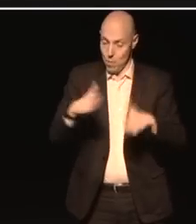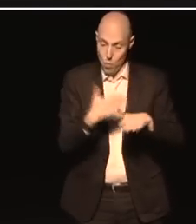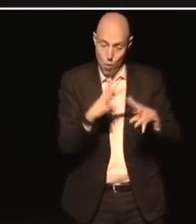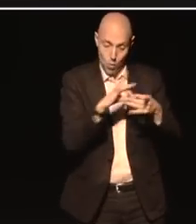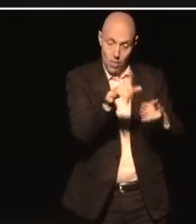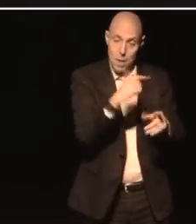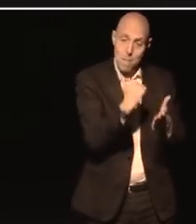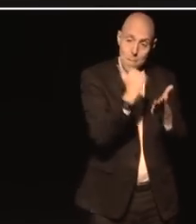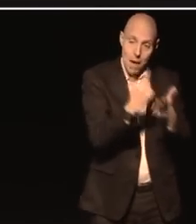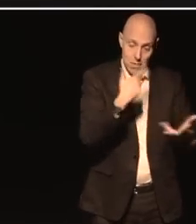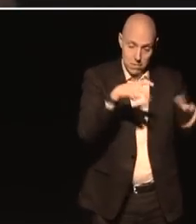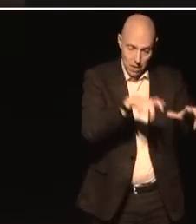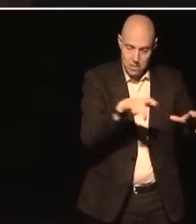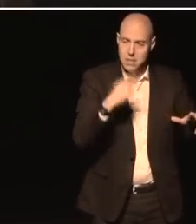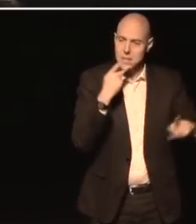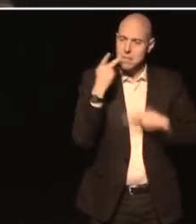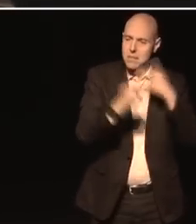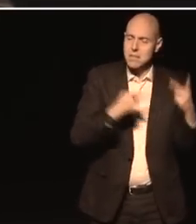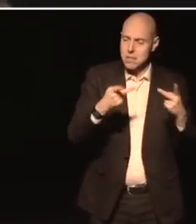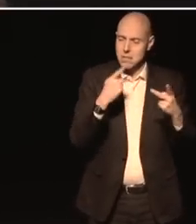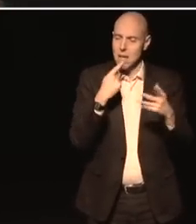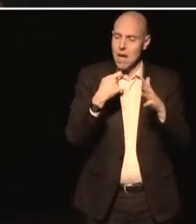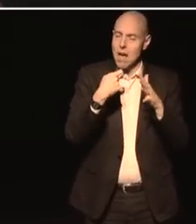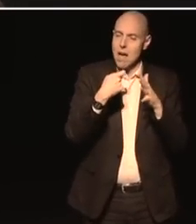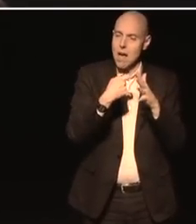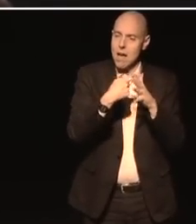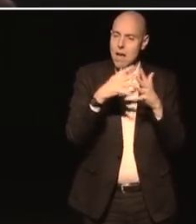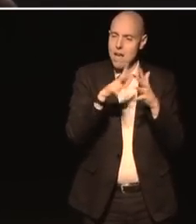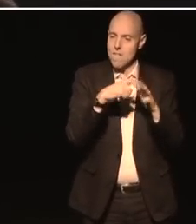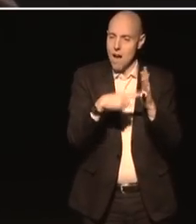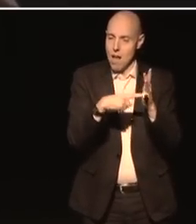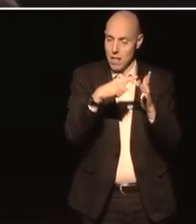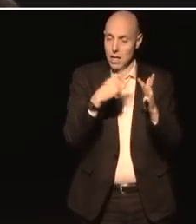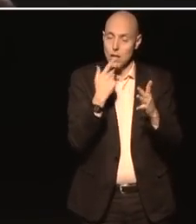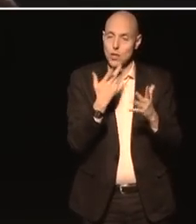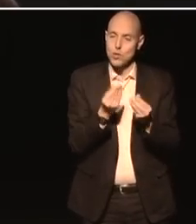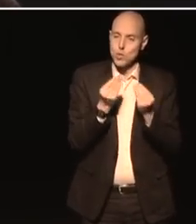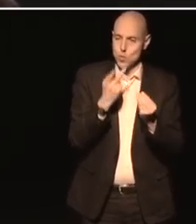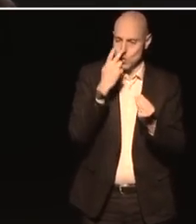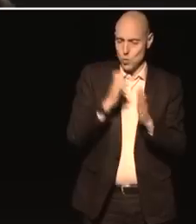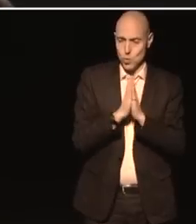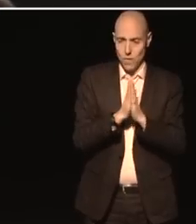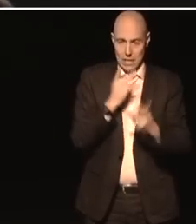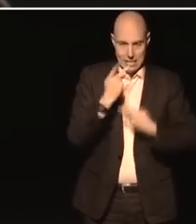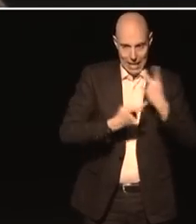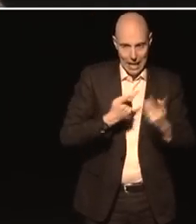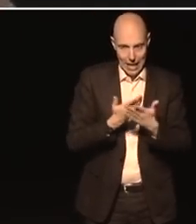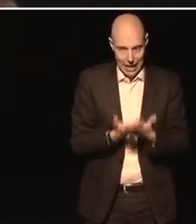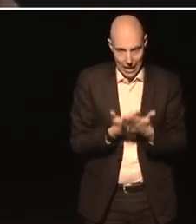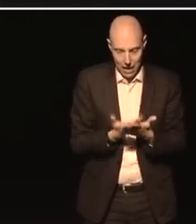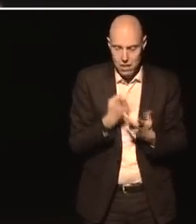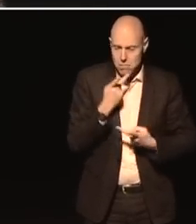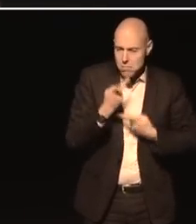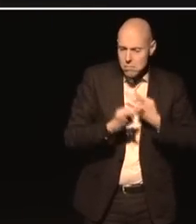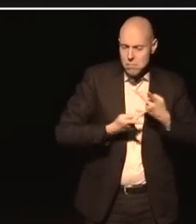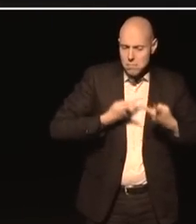create this visualization of a Qawwali Sufi singer and having a conversation and dialogue